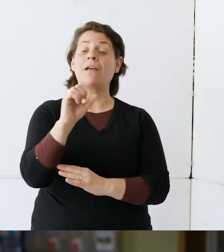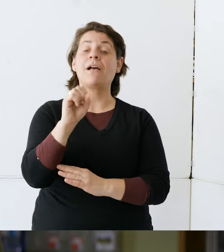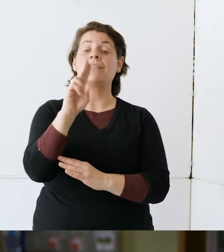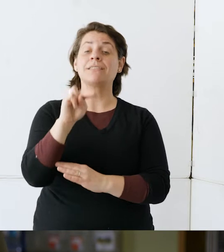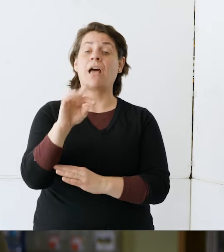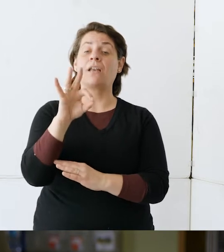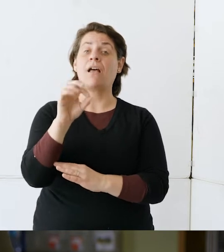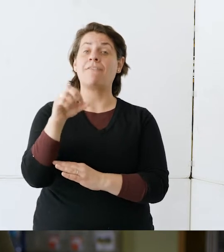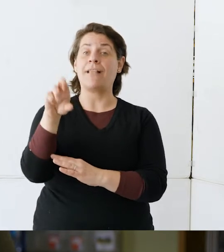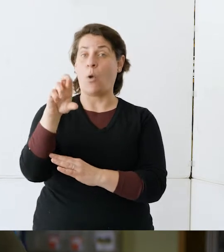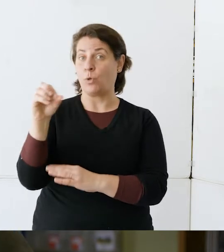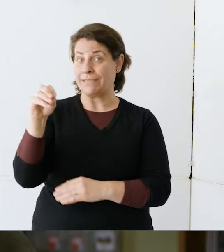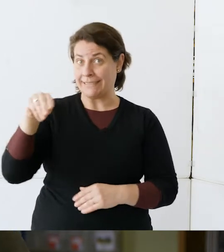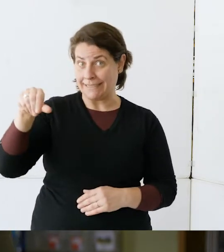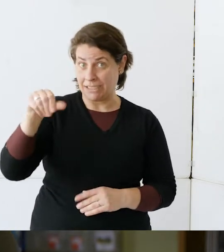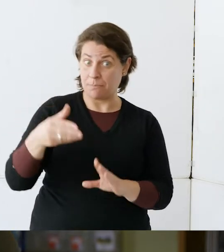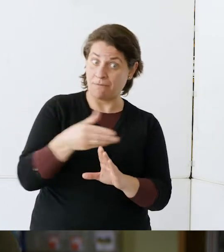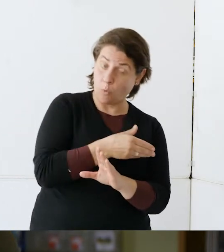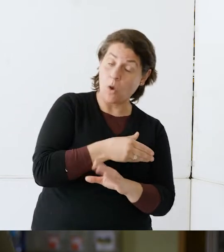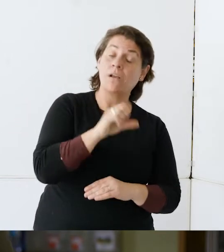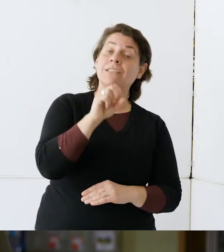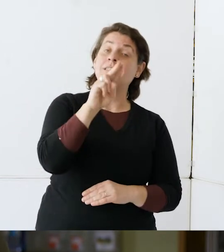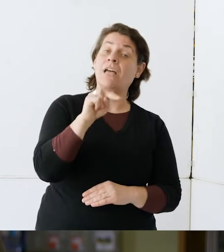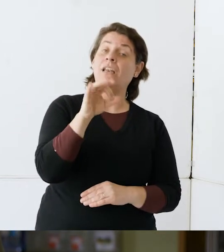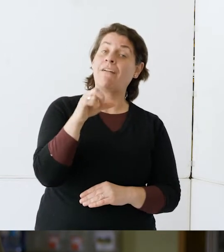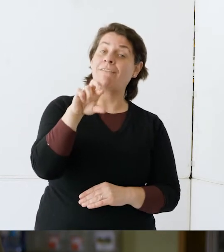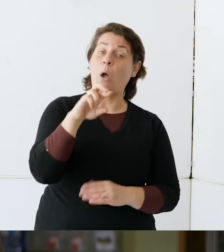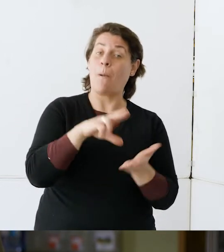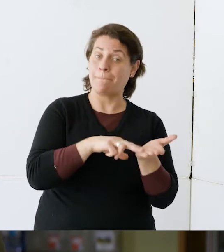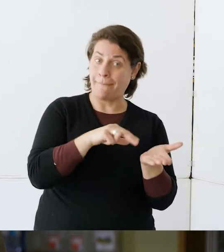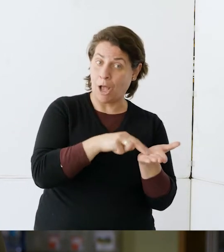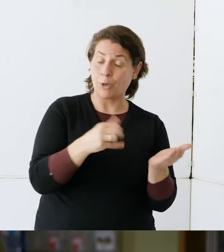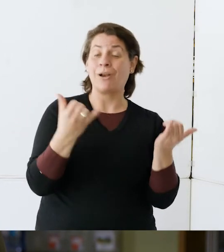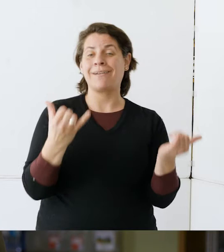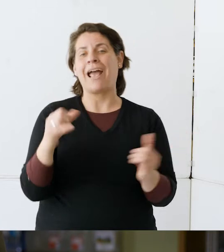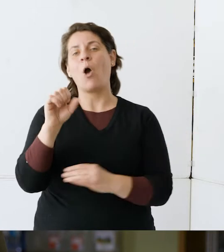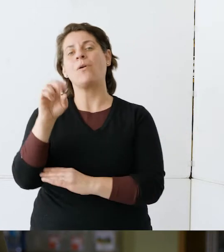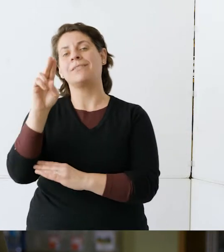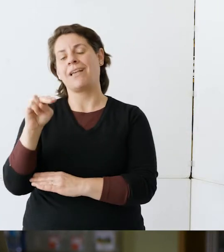are sunflower seeds, so we have sunflower butter. Now we're gonna add some sunflower seeds.